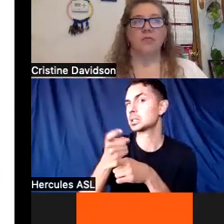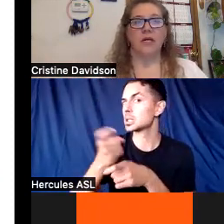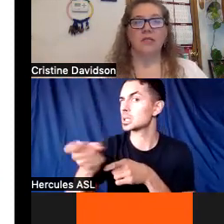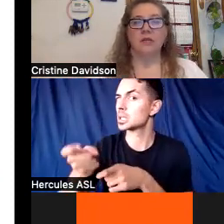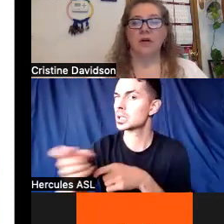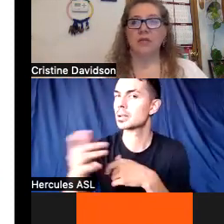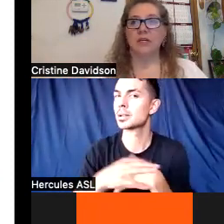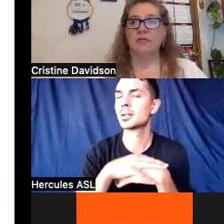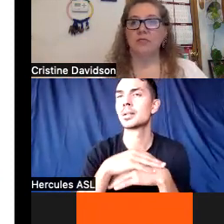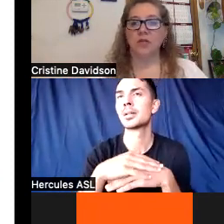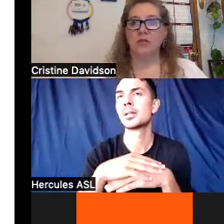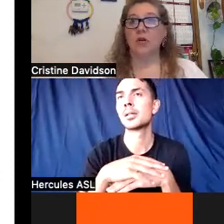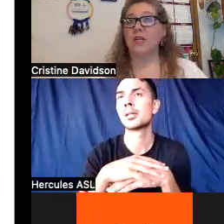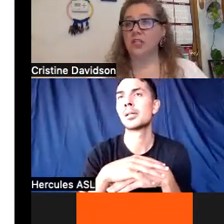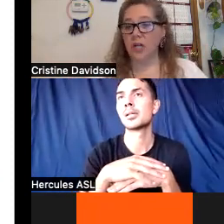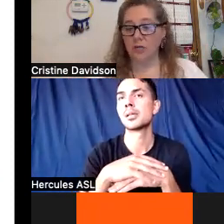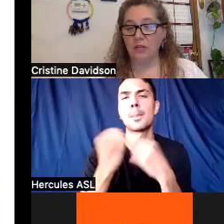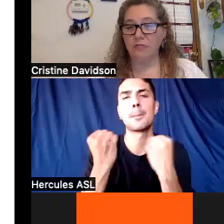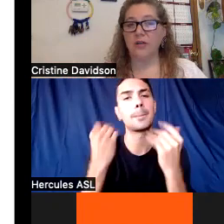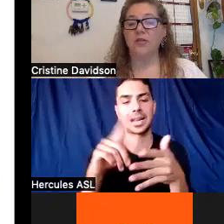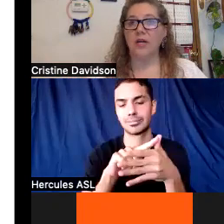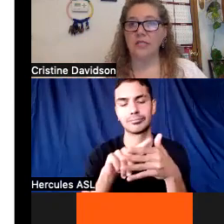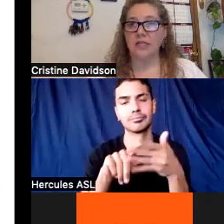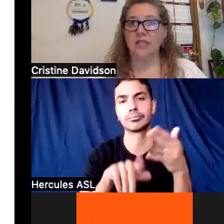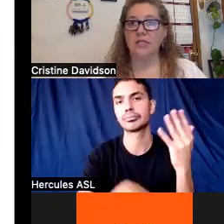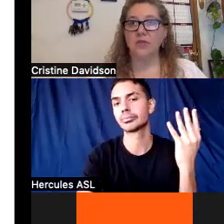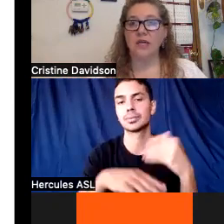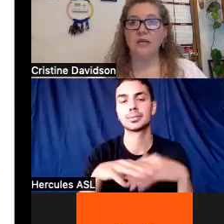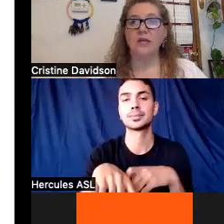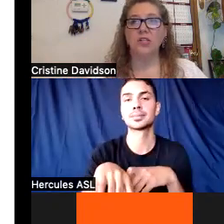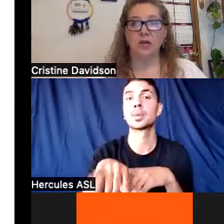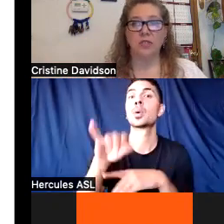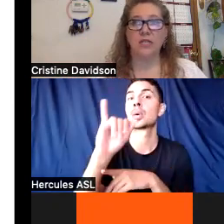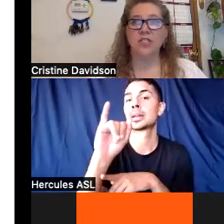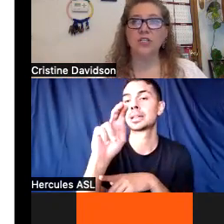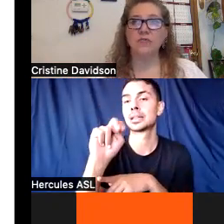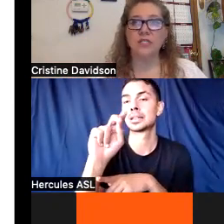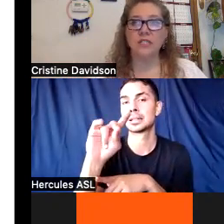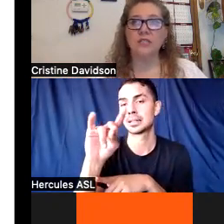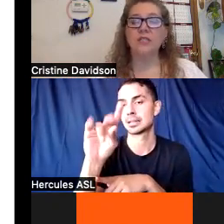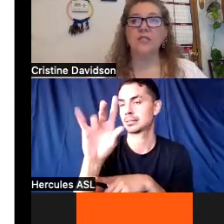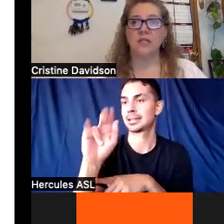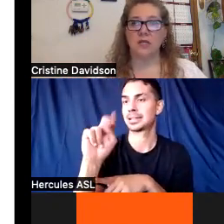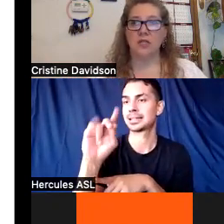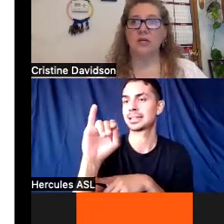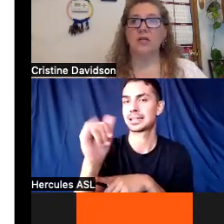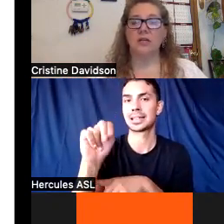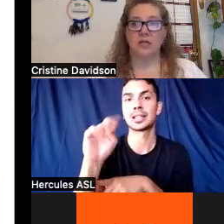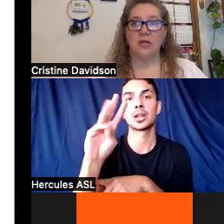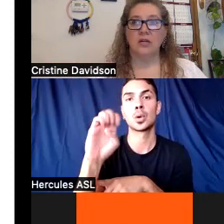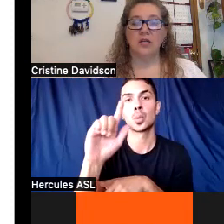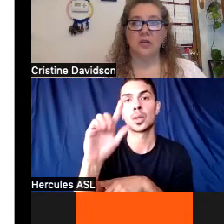Many different ways. We could probably think of a million more. Indian child welfare, right? Taking kids away, child protection services.